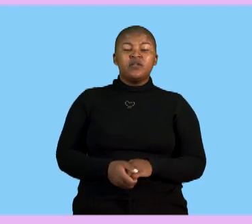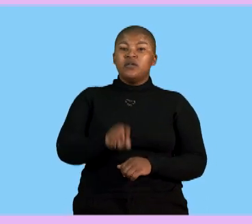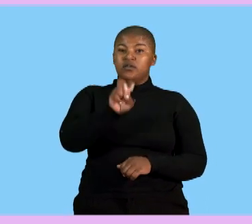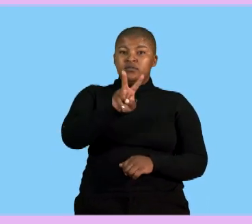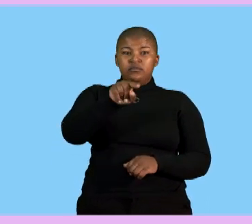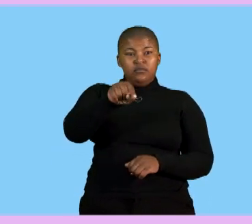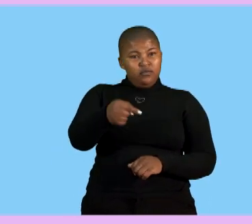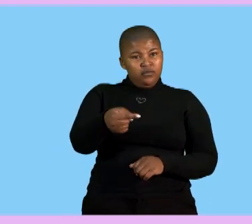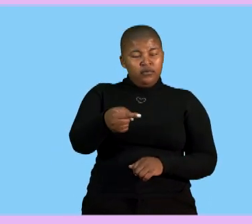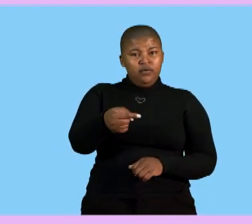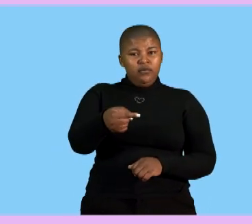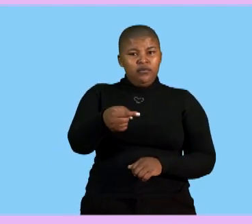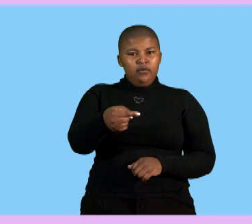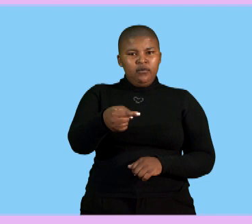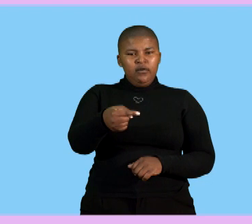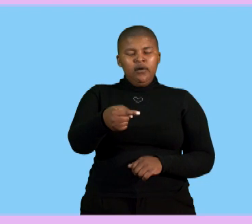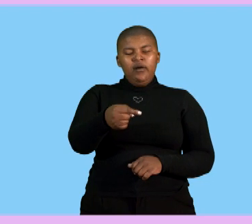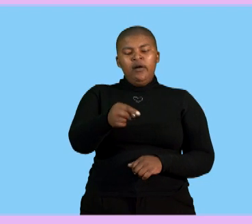is going to be 2,000